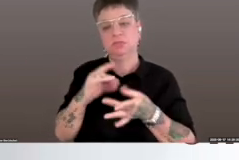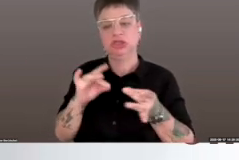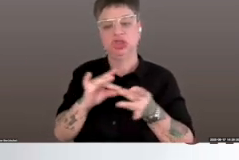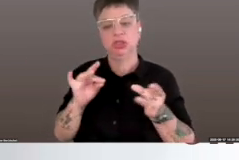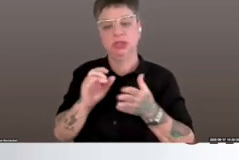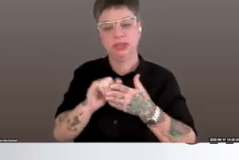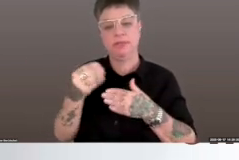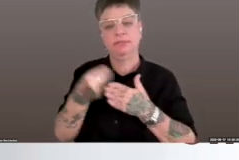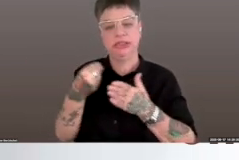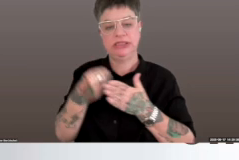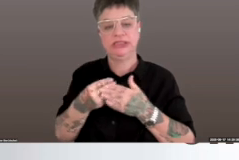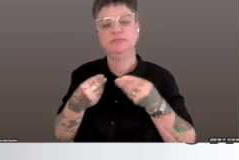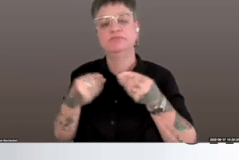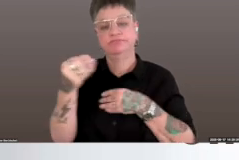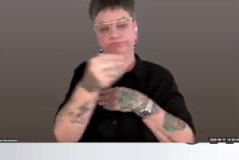expect that funding to